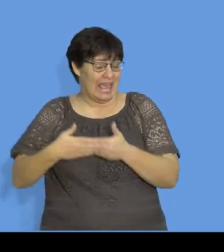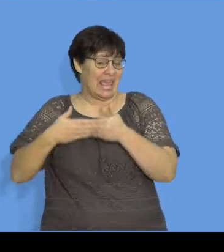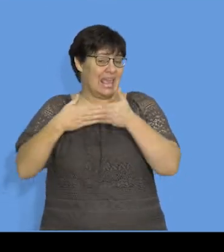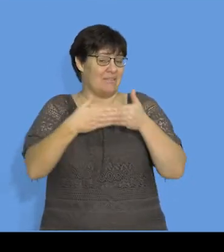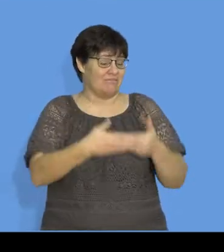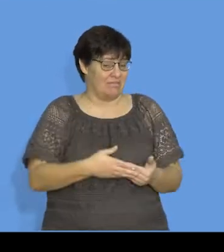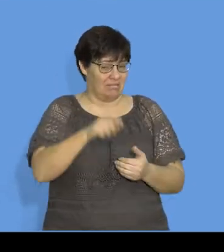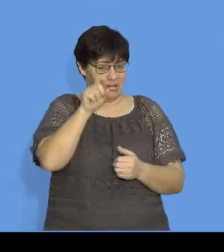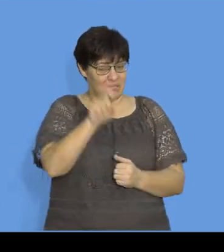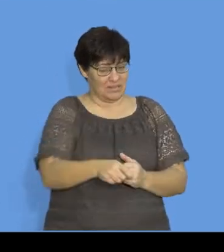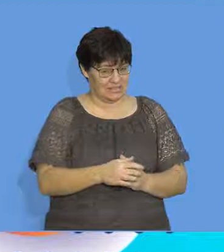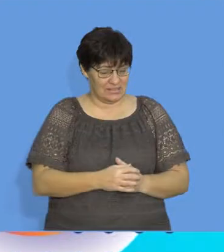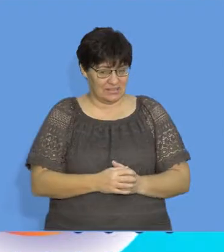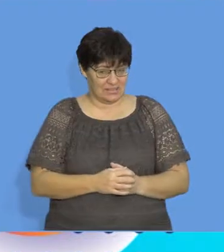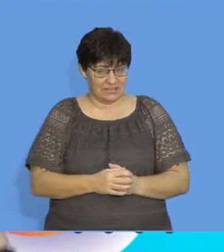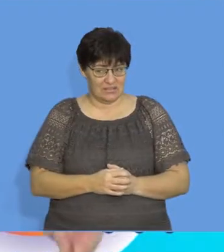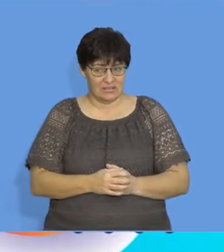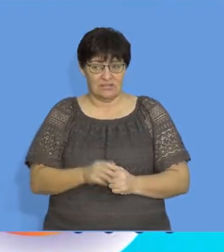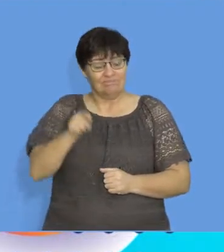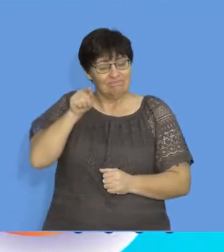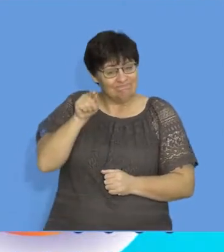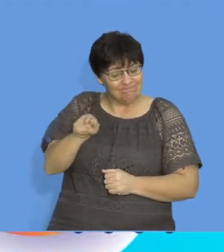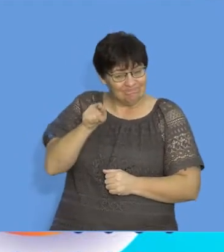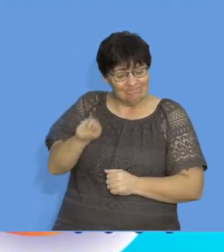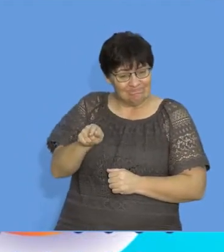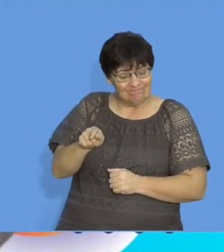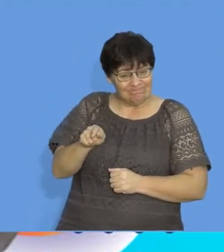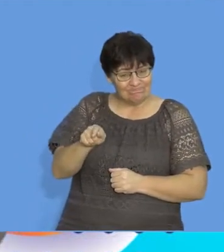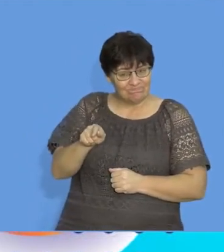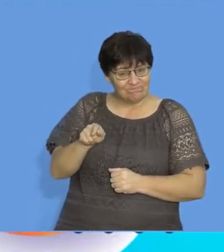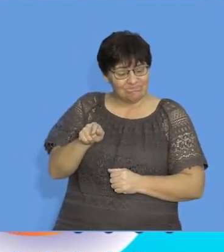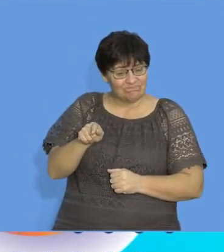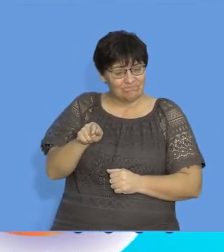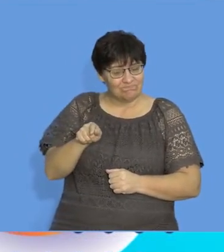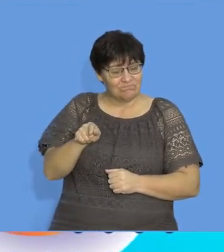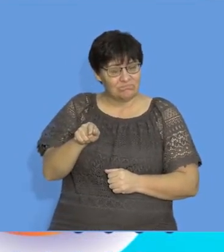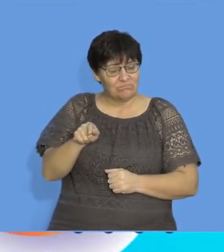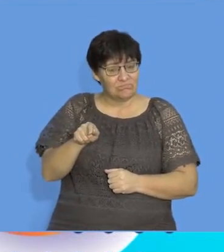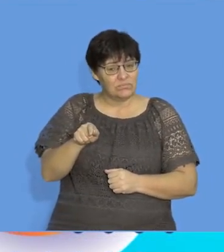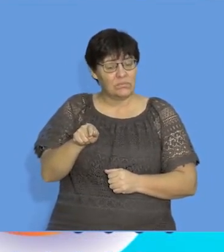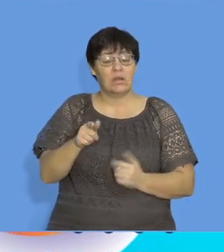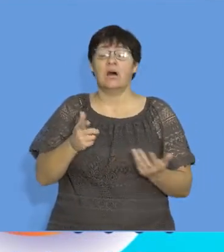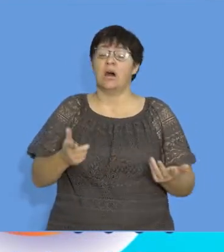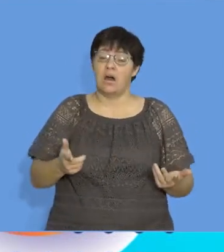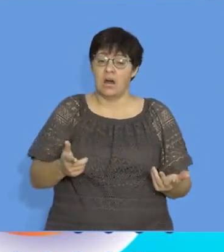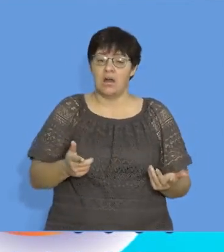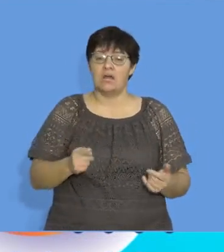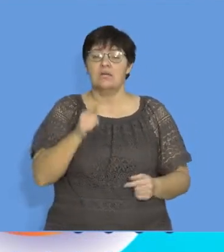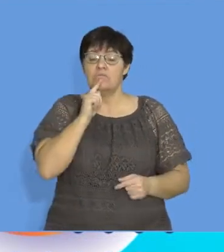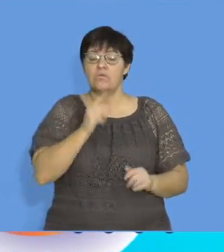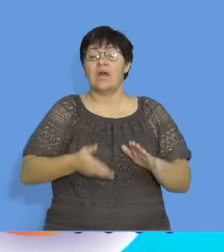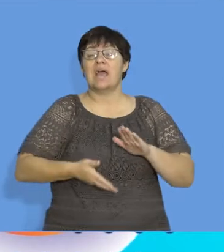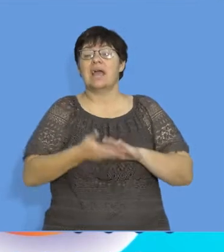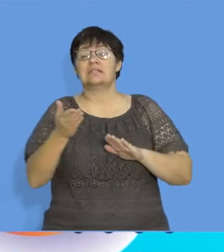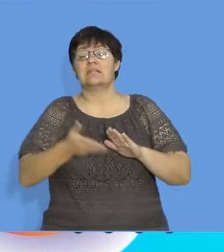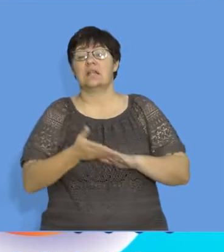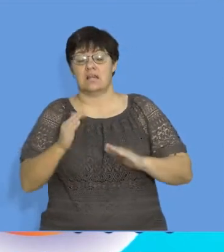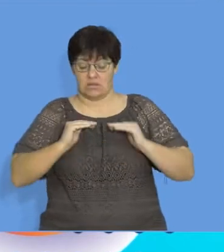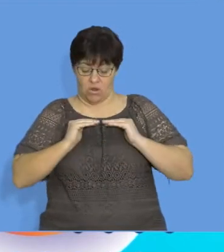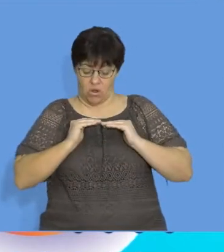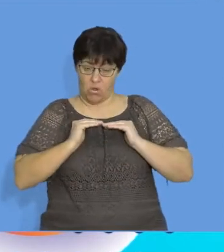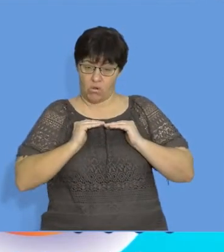last equation. This equation is only valid if your acceleration